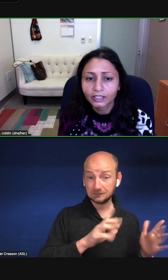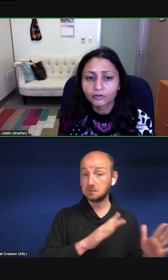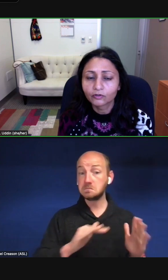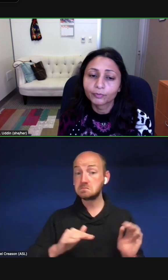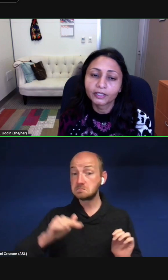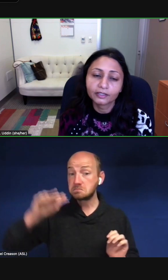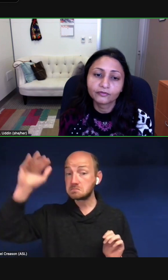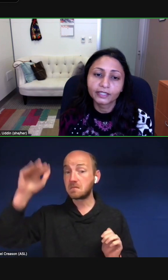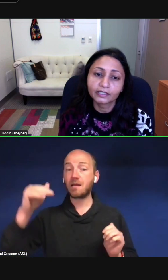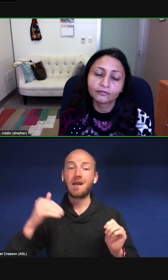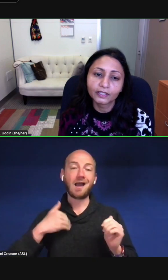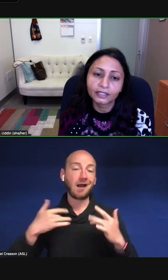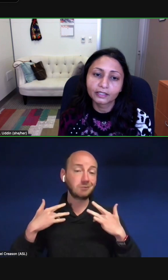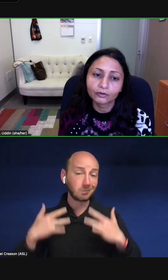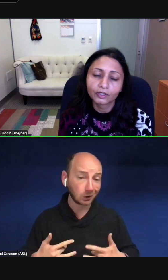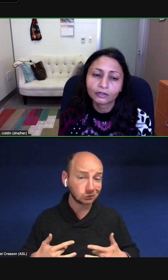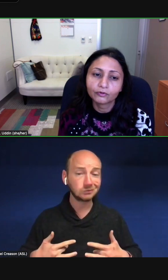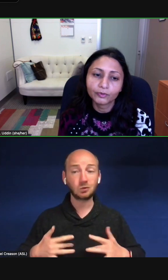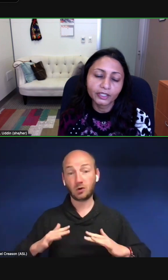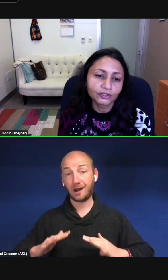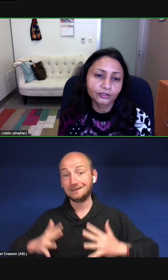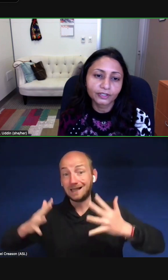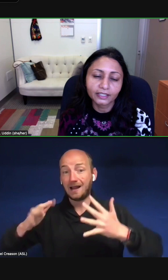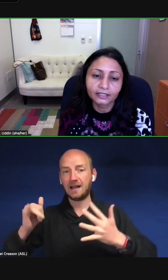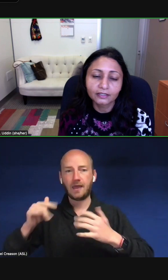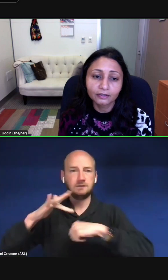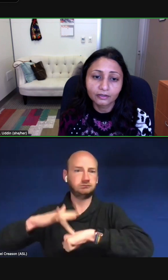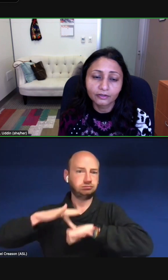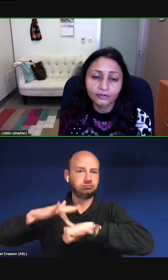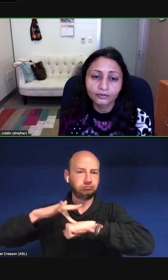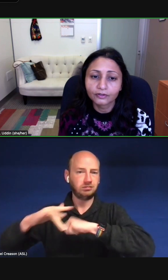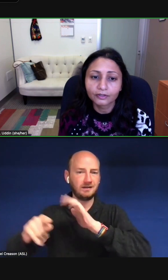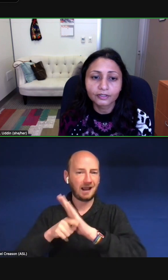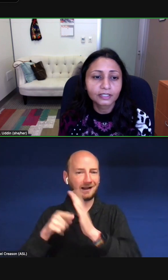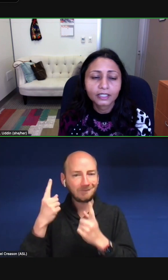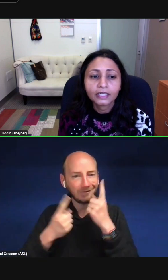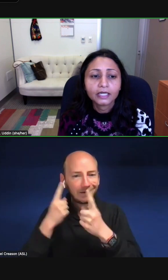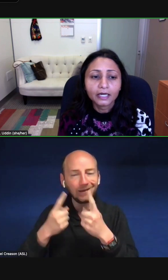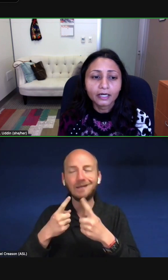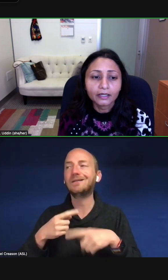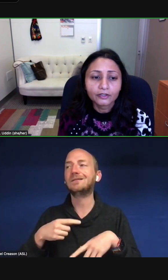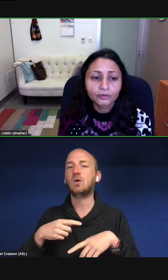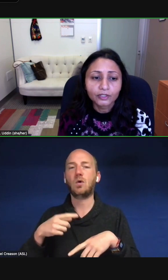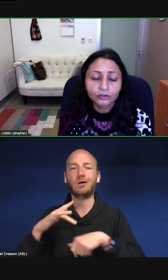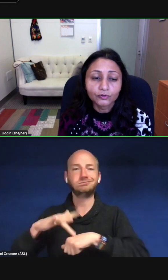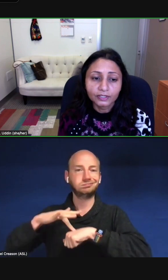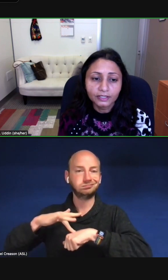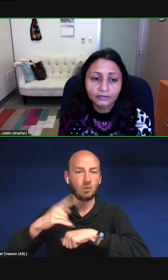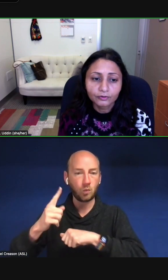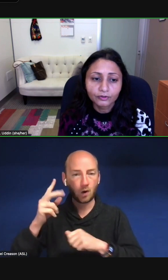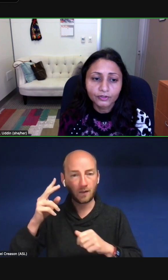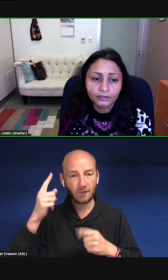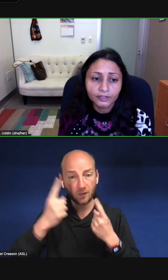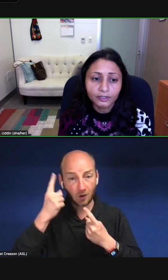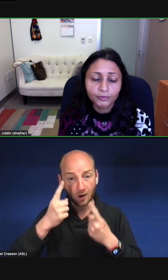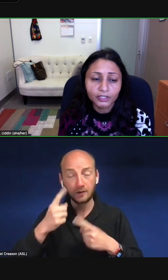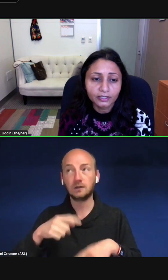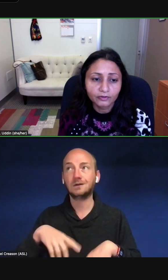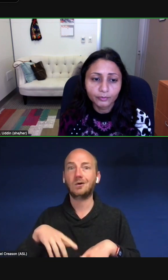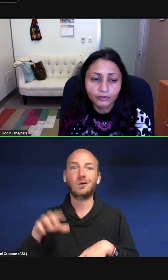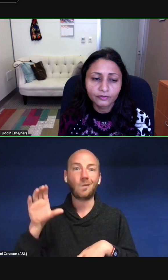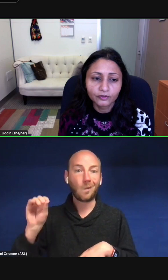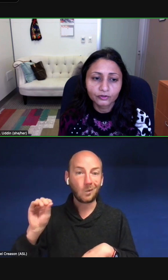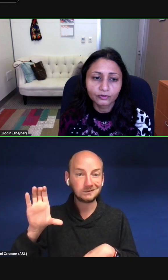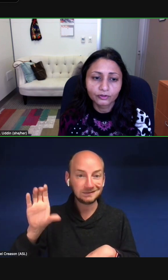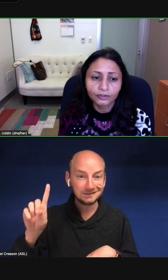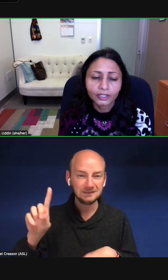which involve repetitive negative thinking or rumination or getting stuck on certain thoughts, as well as OCD, of course,